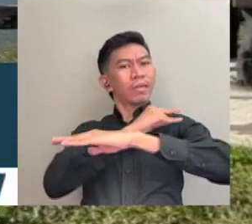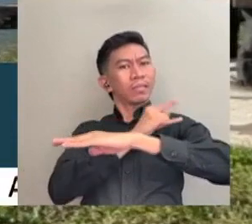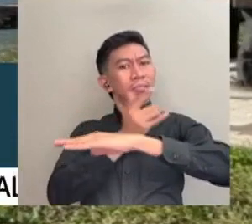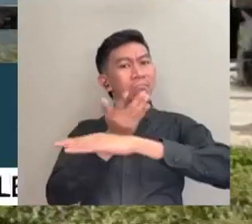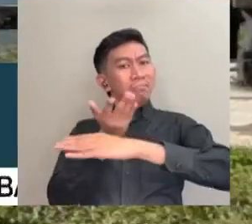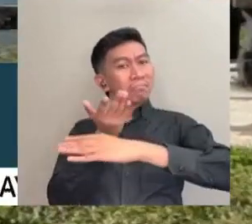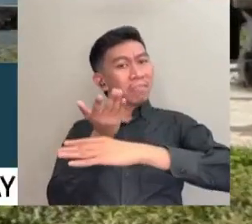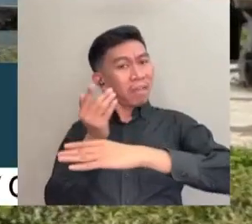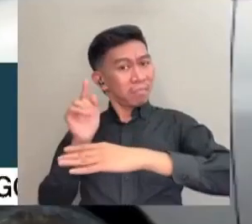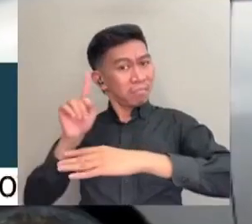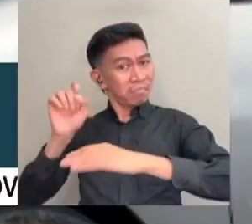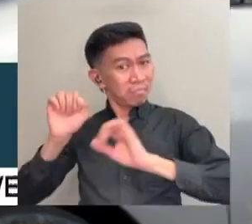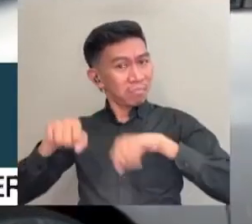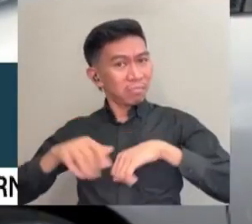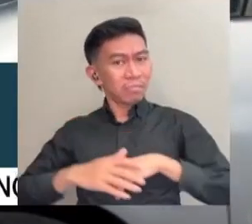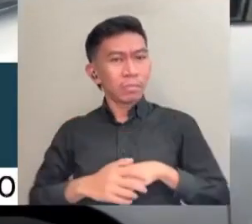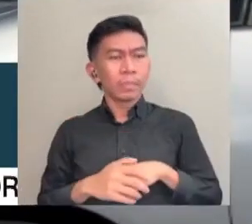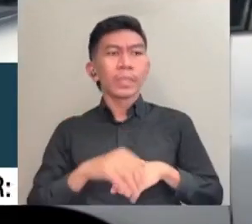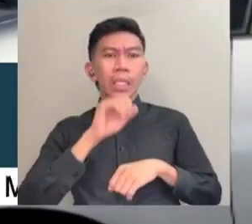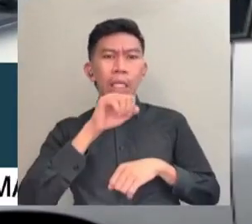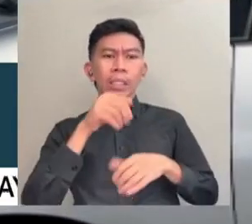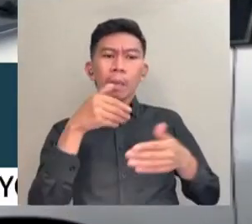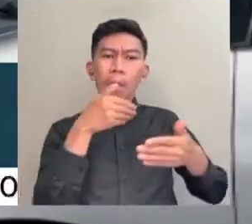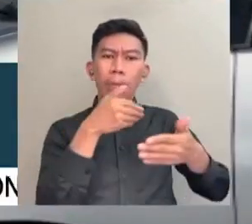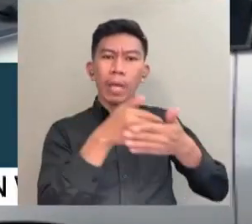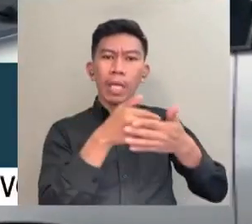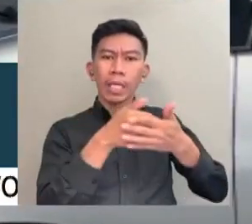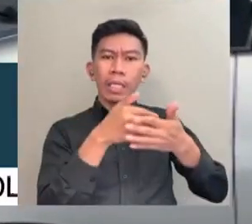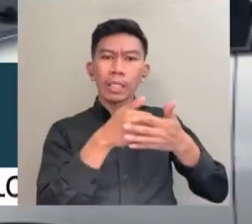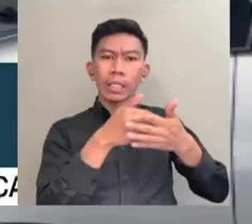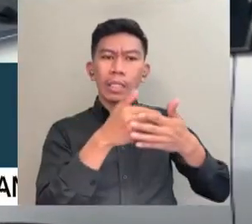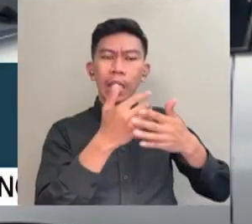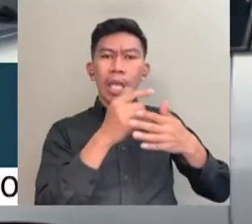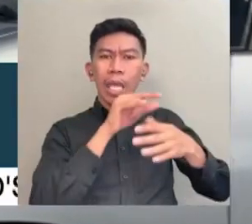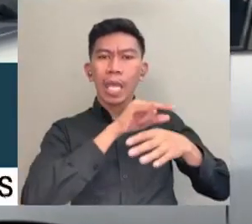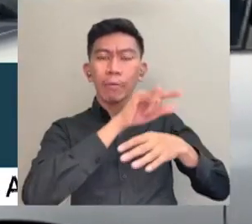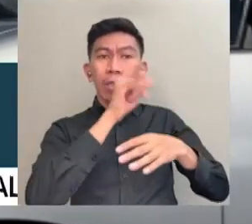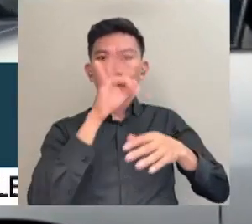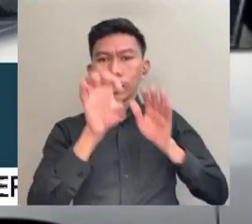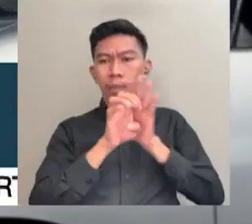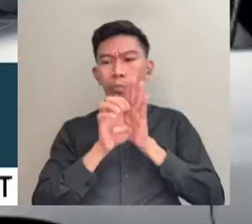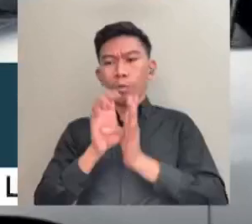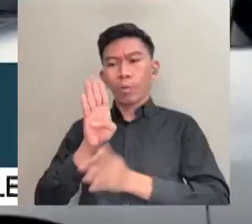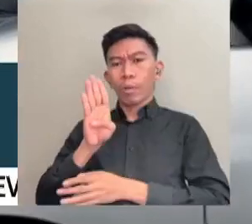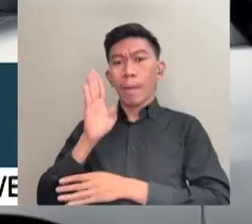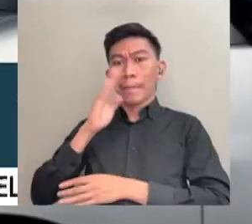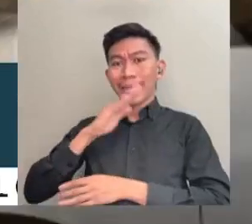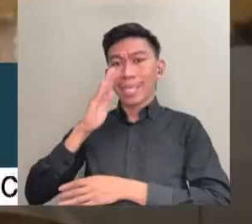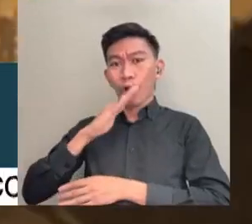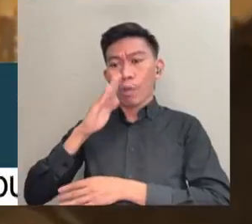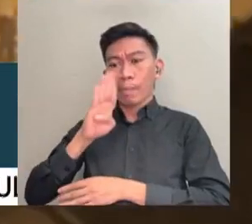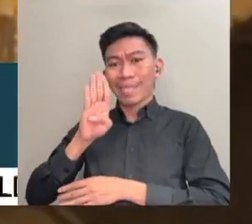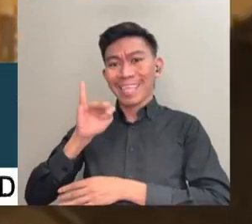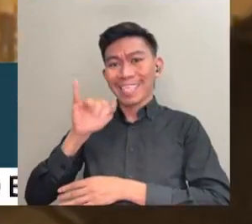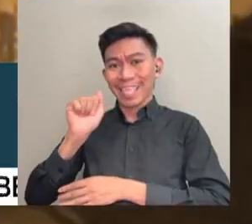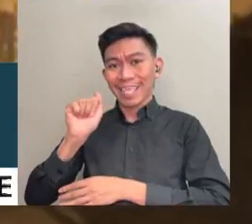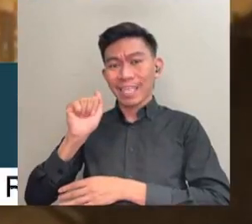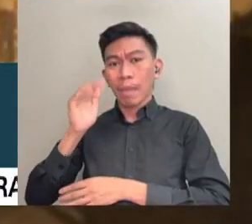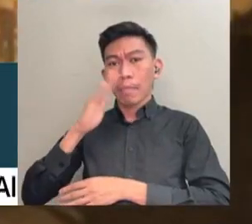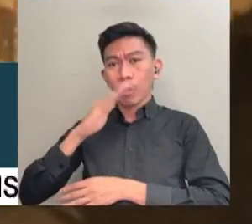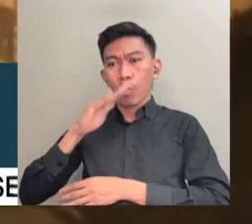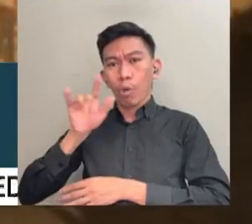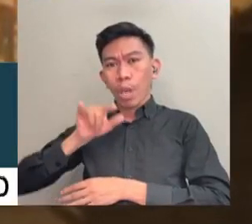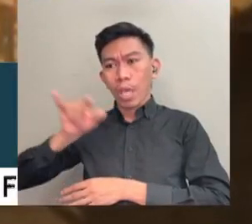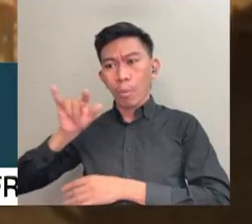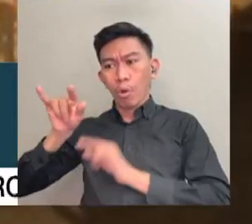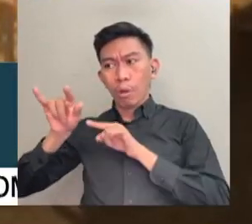in case flights are canceled in Bicol International Airport in Daragalpay, the nearest airport will be in Naga